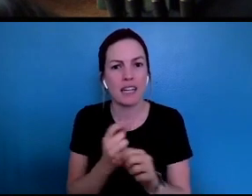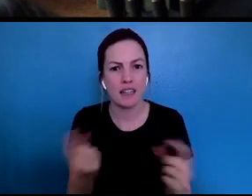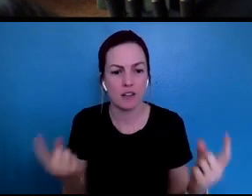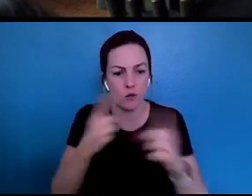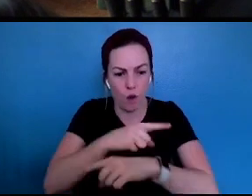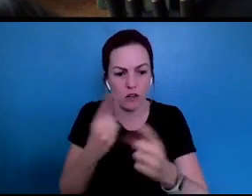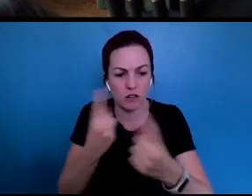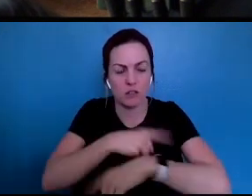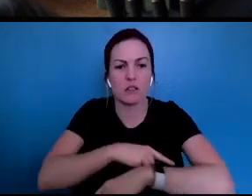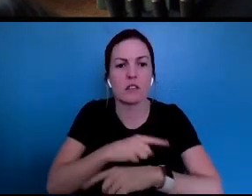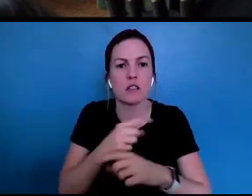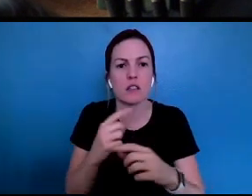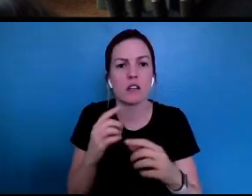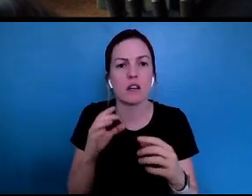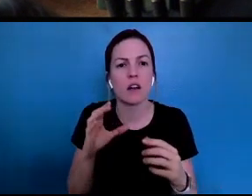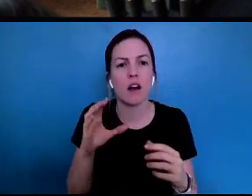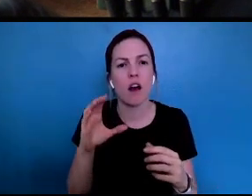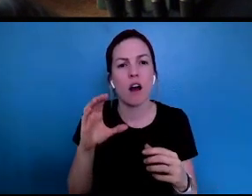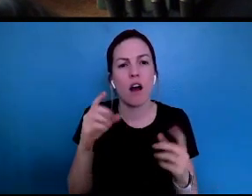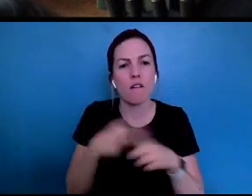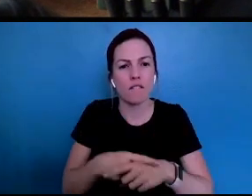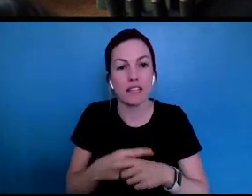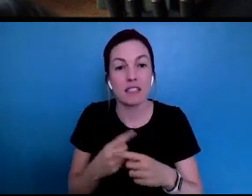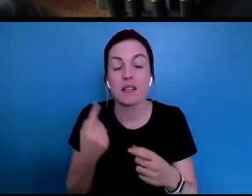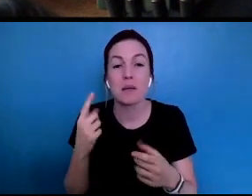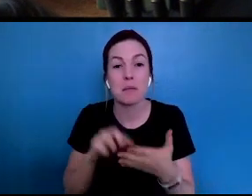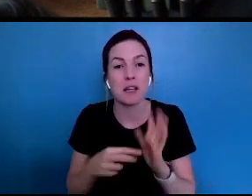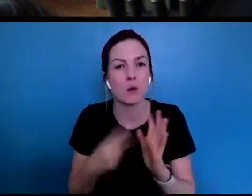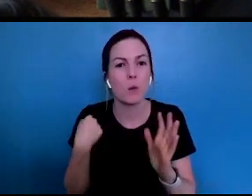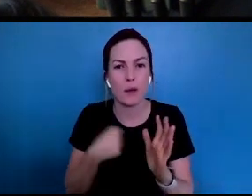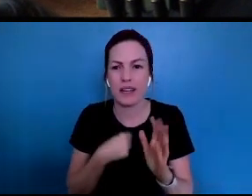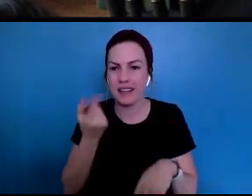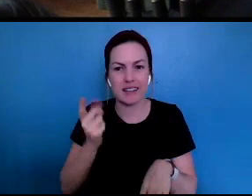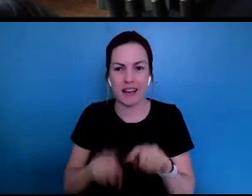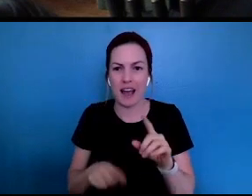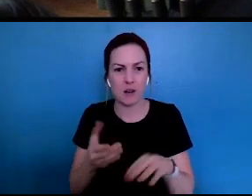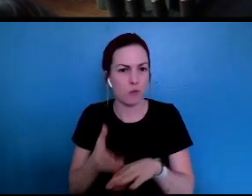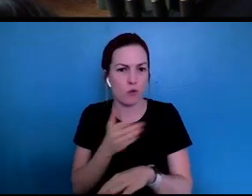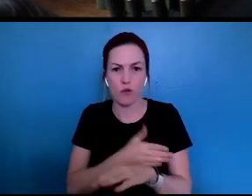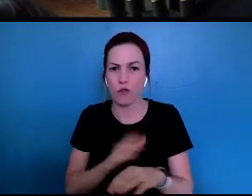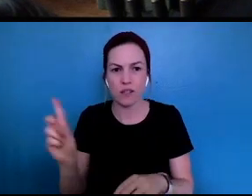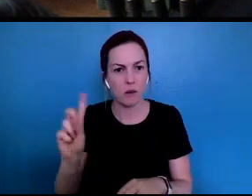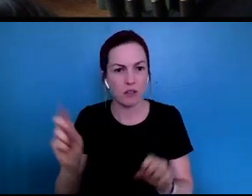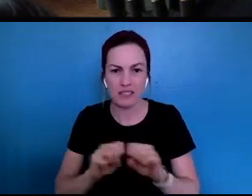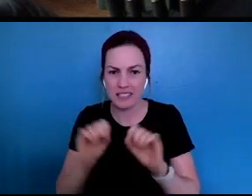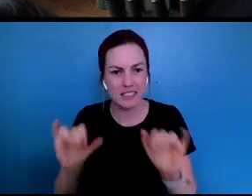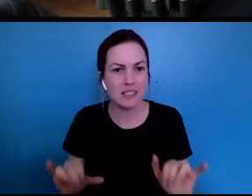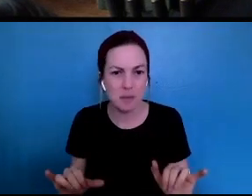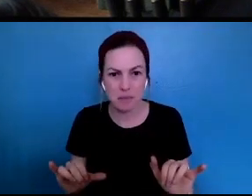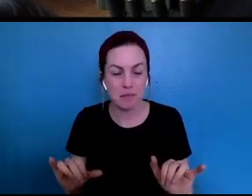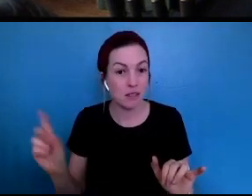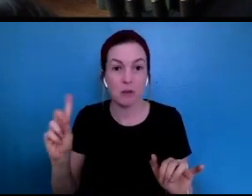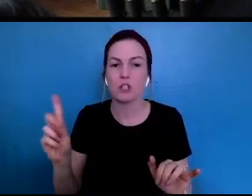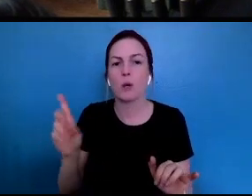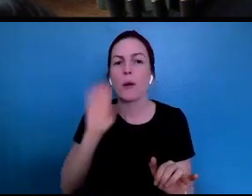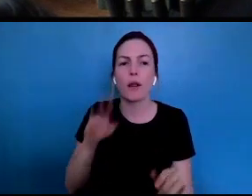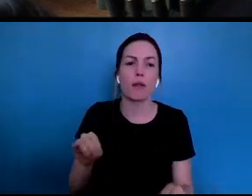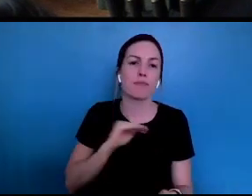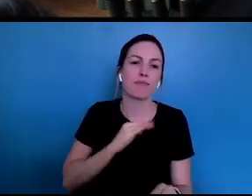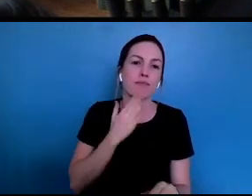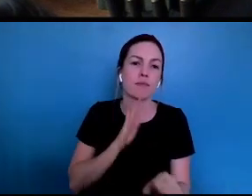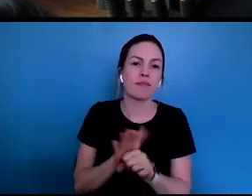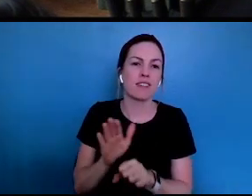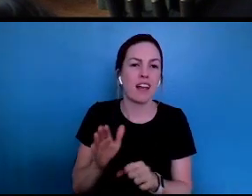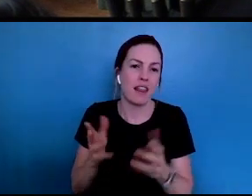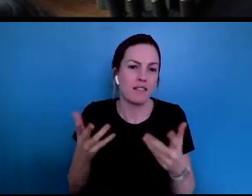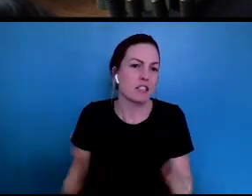the ability as a polity to improve democracy system. Democracy will just be good enough, and then we will stop there,